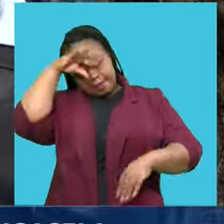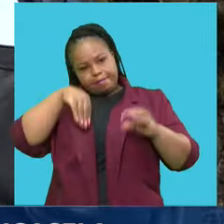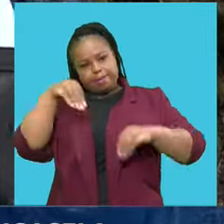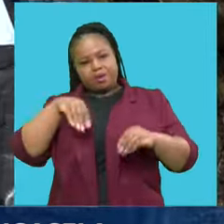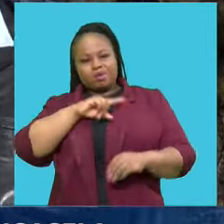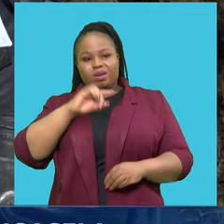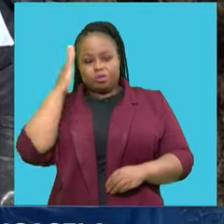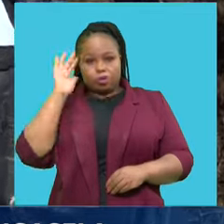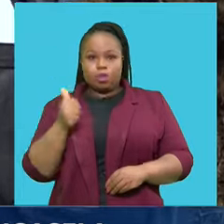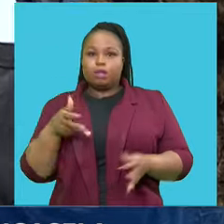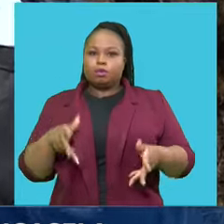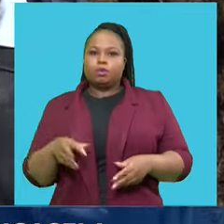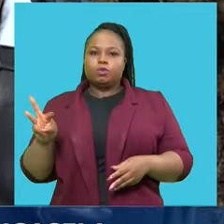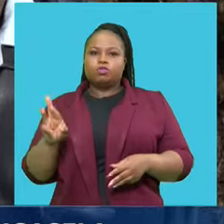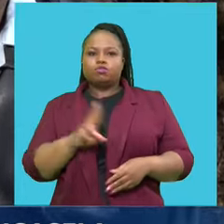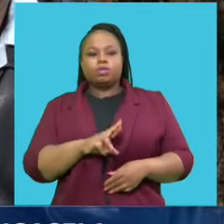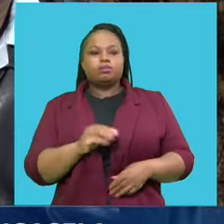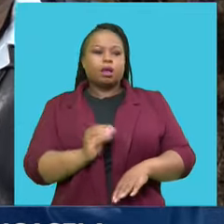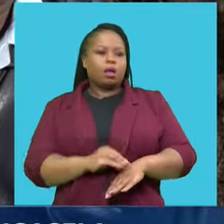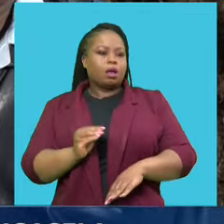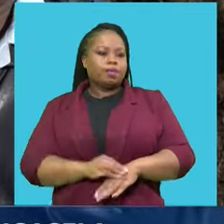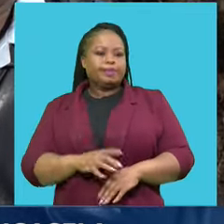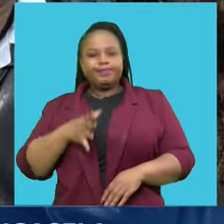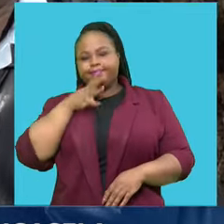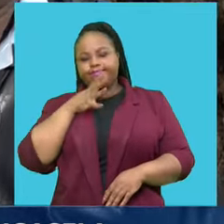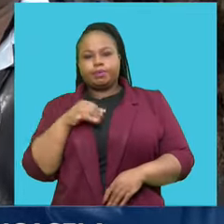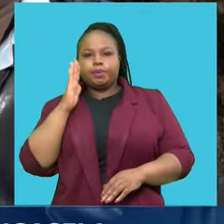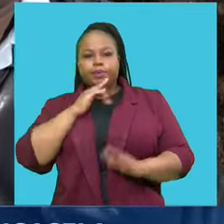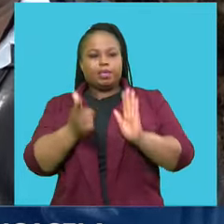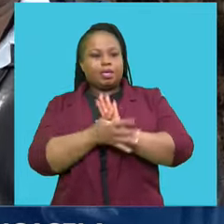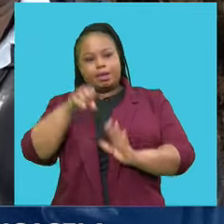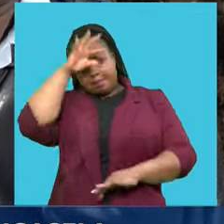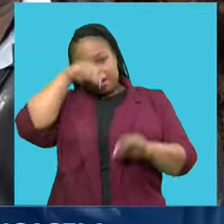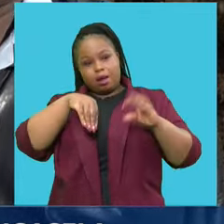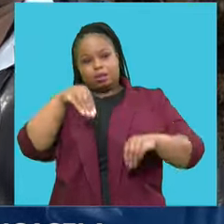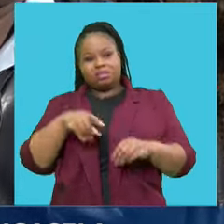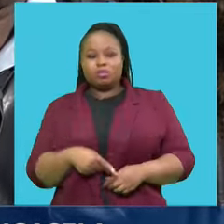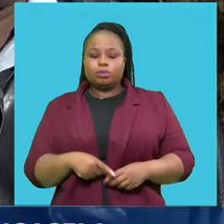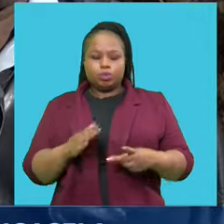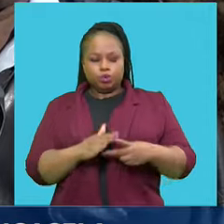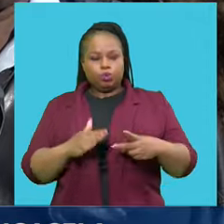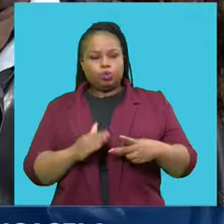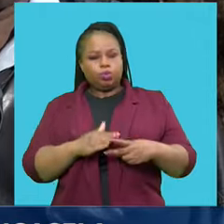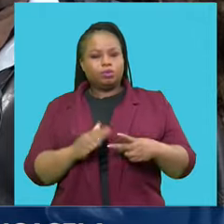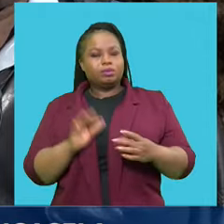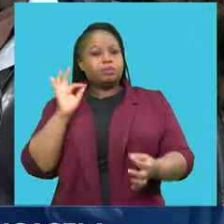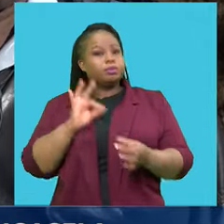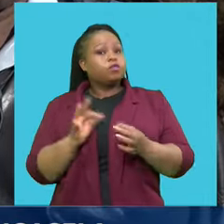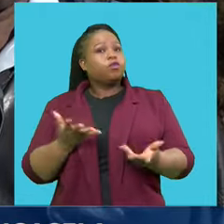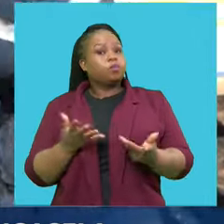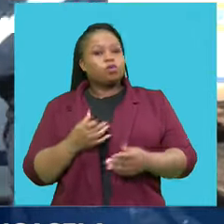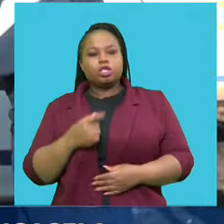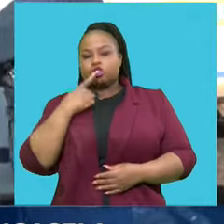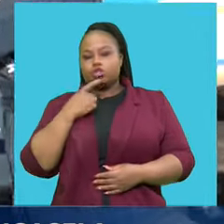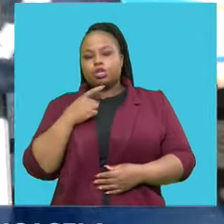know, West Rand is also troubled in terms of illegal mining. These two specifically is from Red